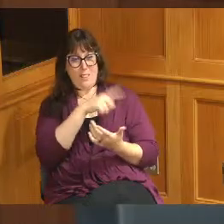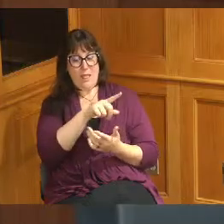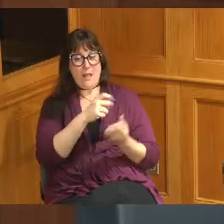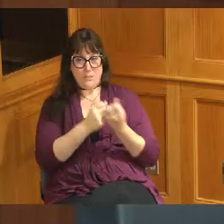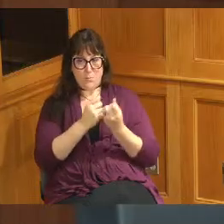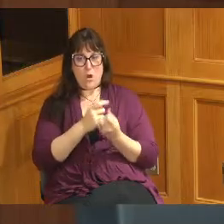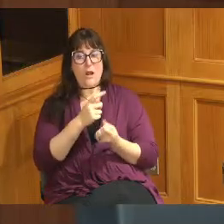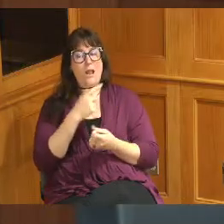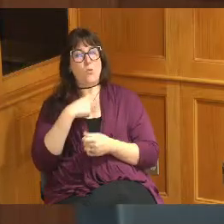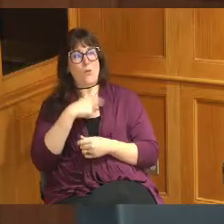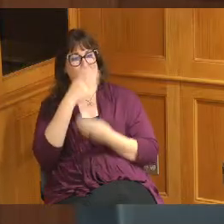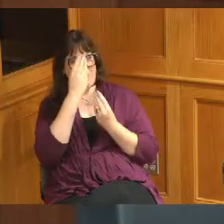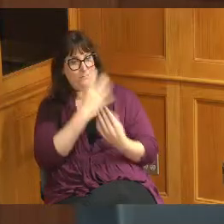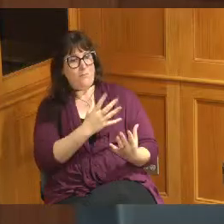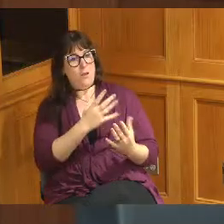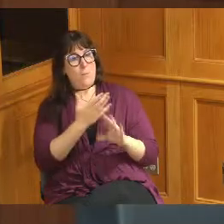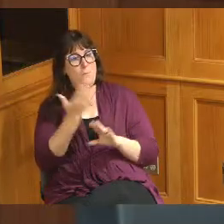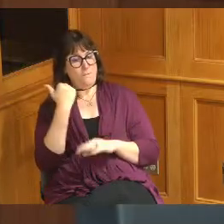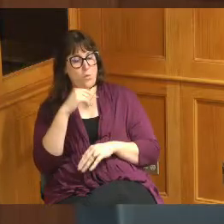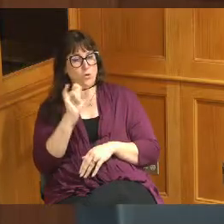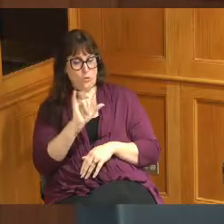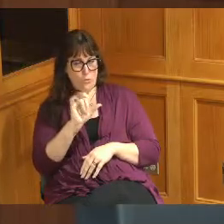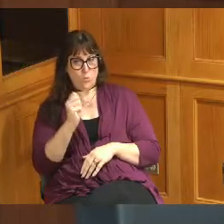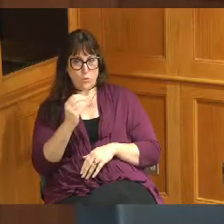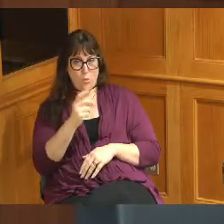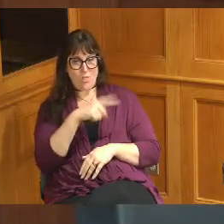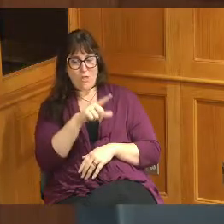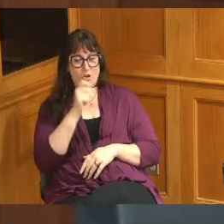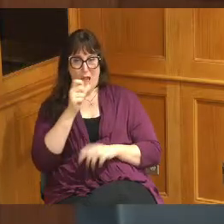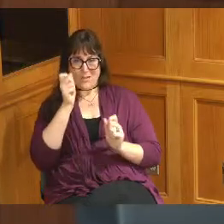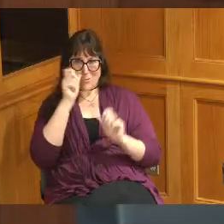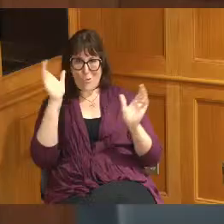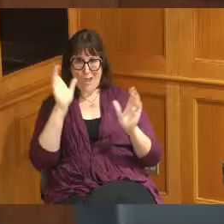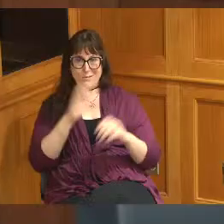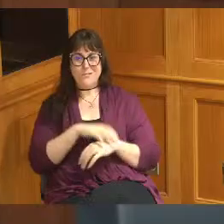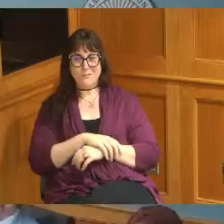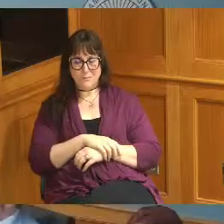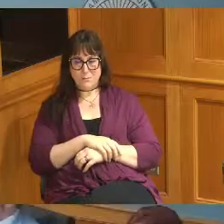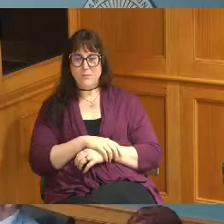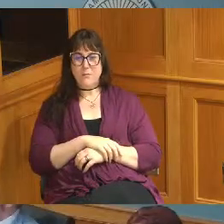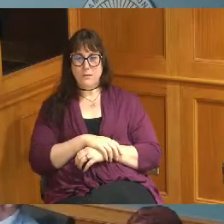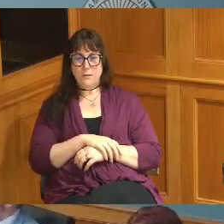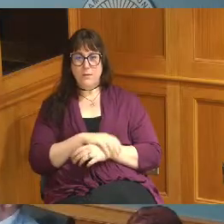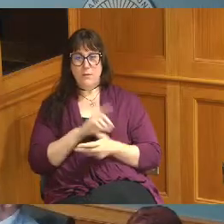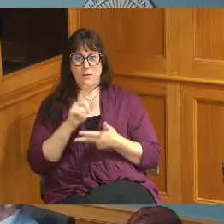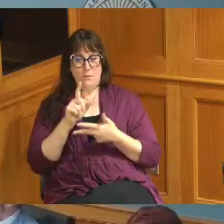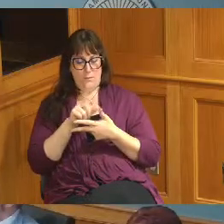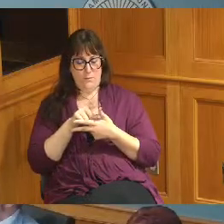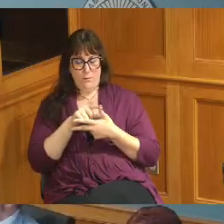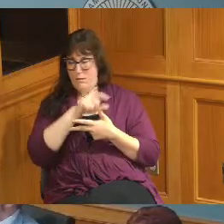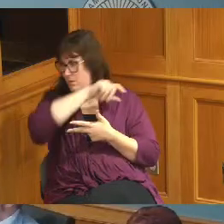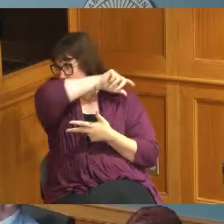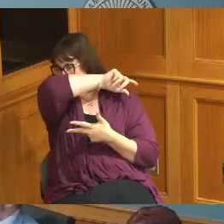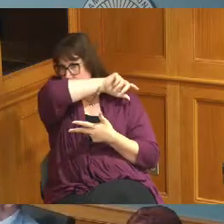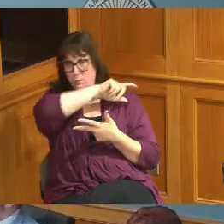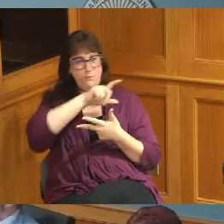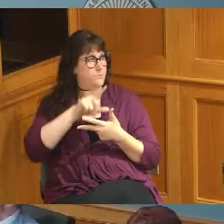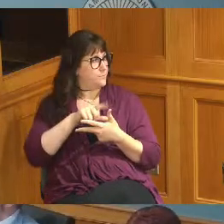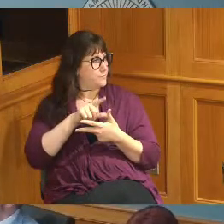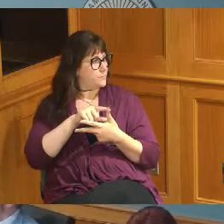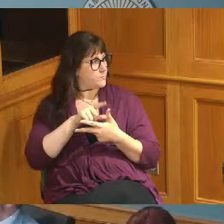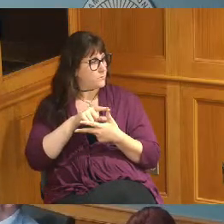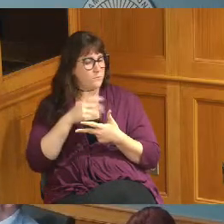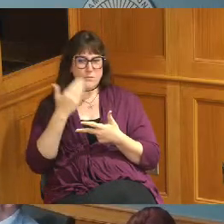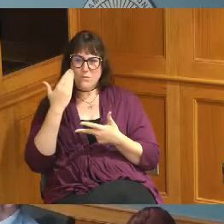this would be coming, so it should come as no surprise. So Okay, take any great. questions. Great, thank you. Commissioner Summer Dumas? I don't know why I thought it was a